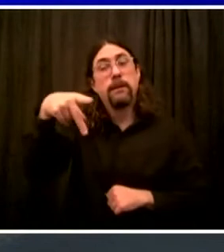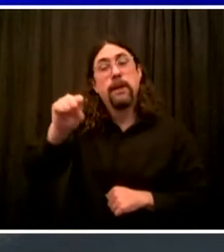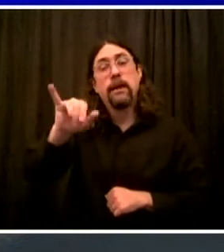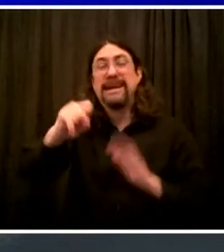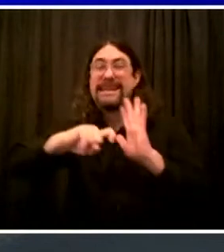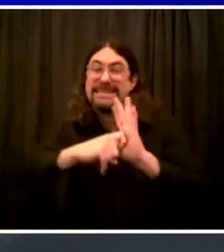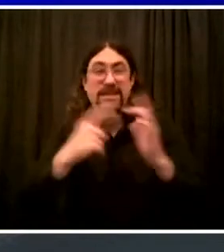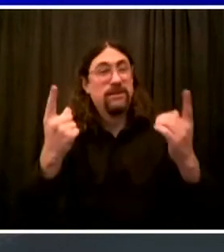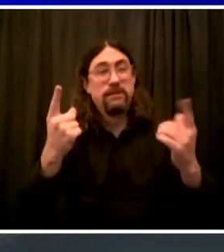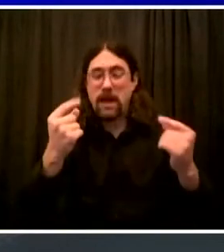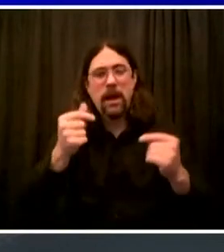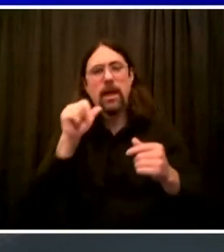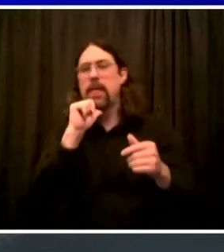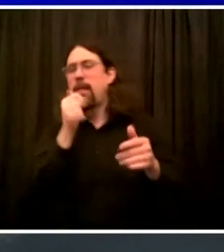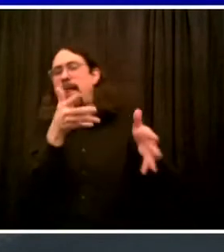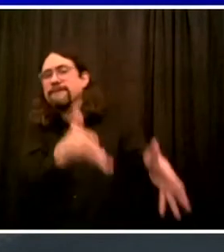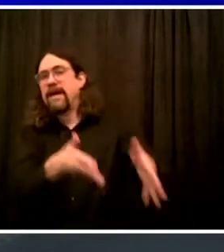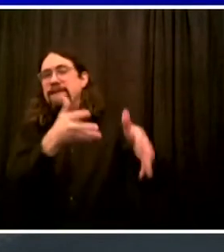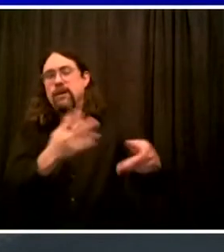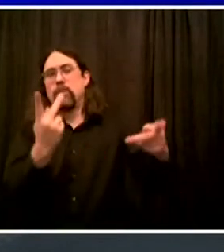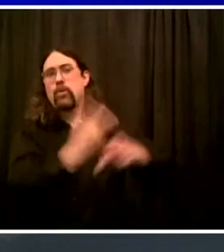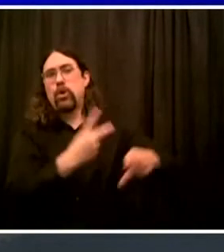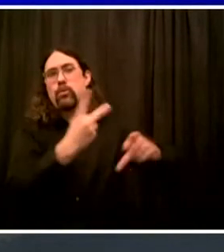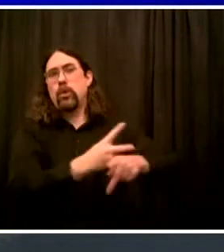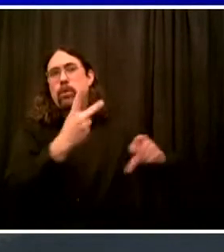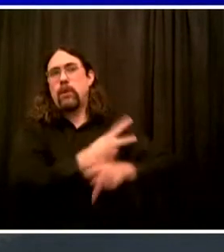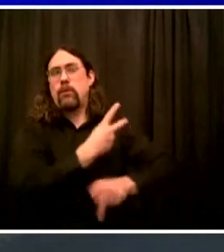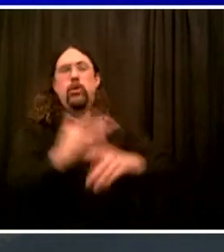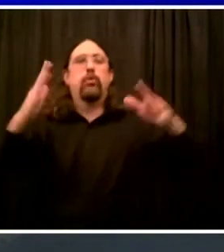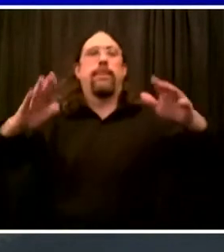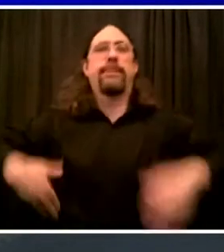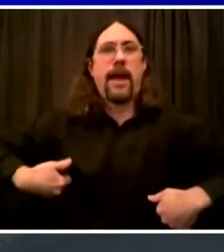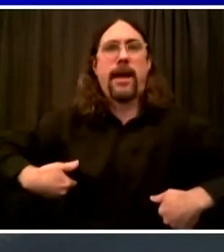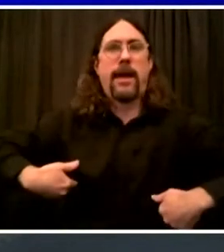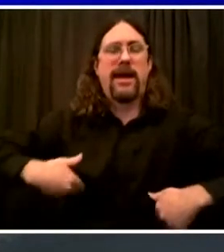also from the evidence of these cases so far. Now, we have to make sure